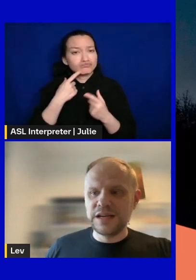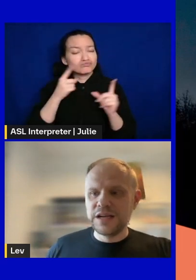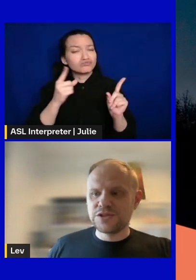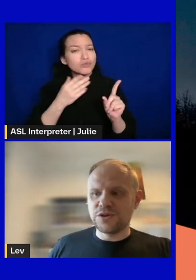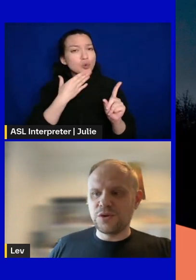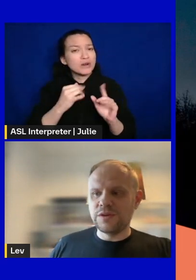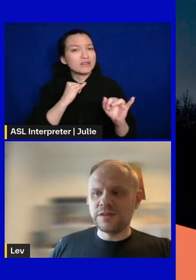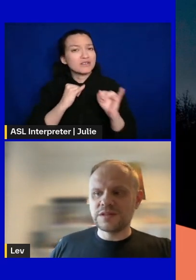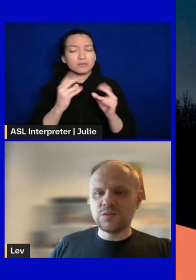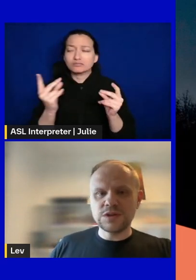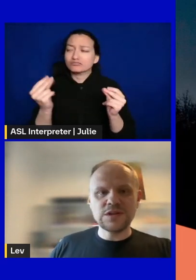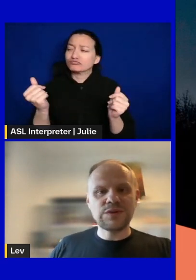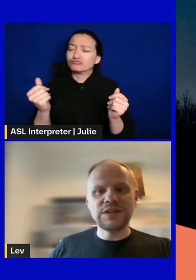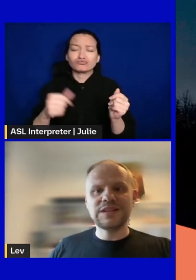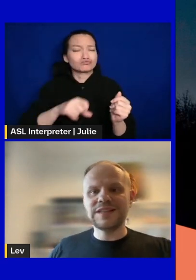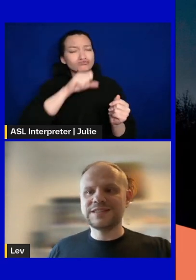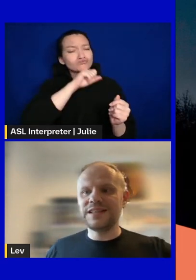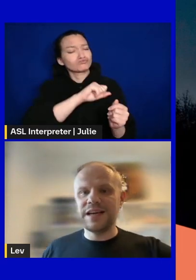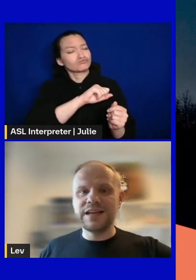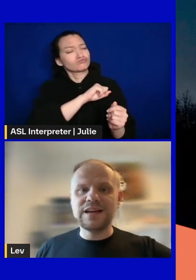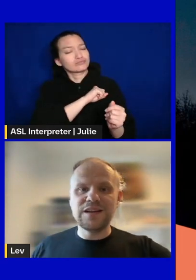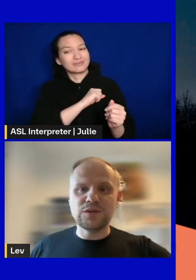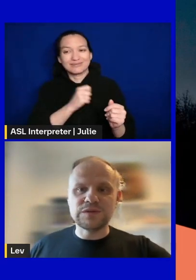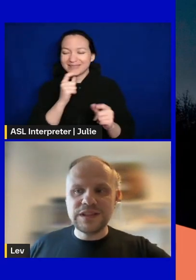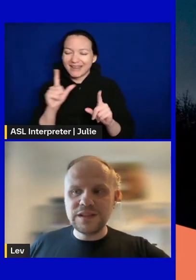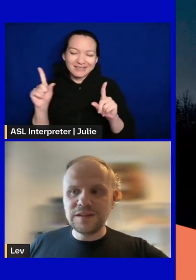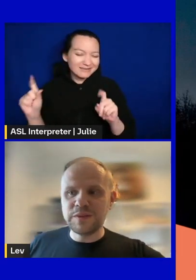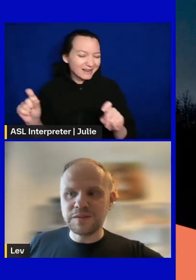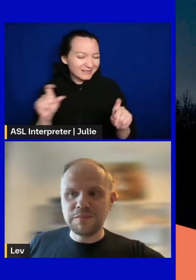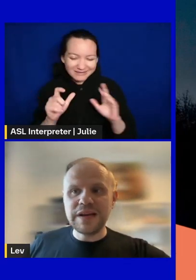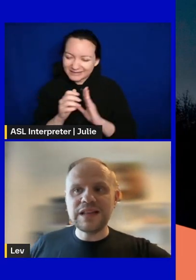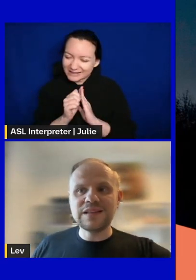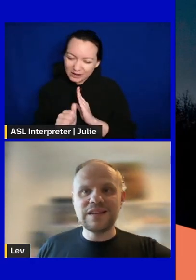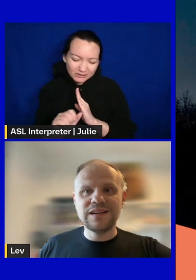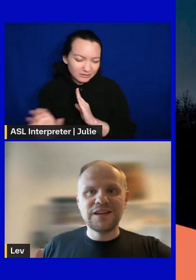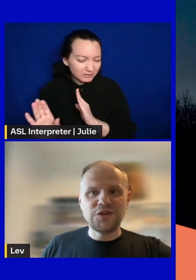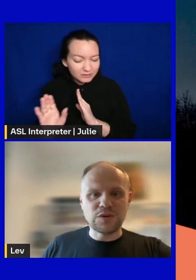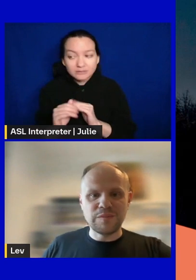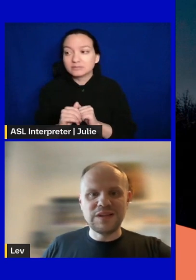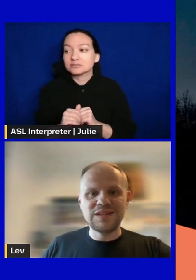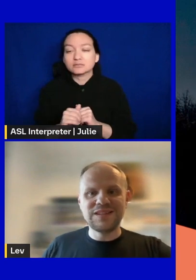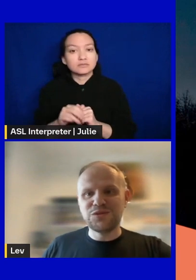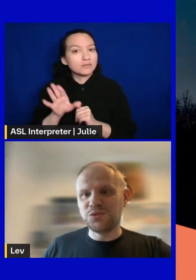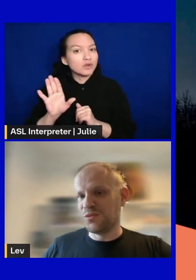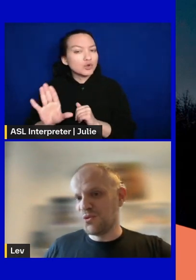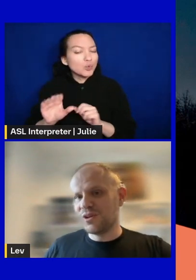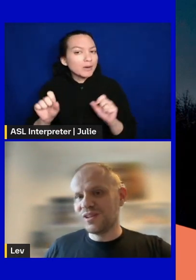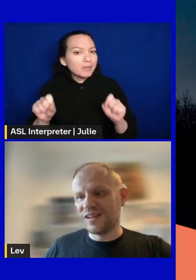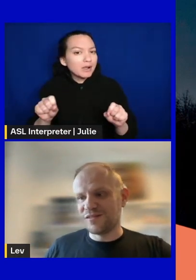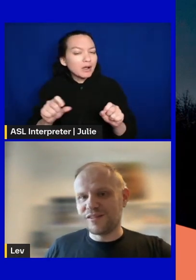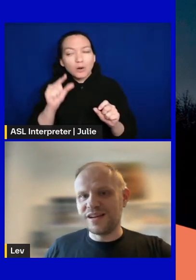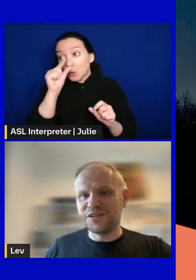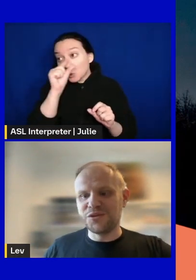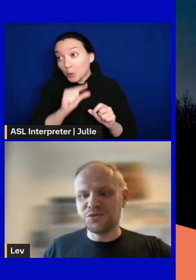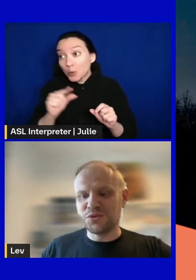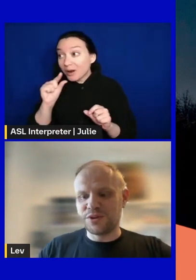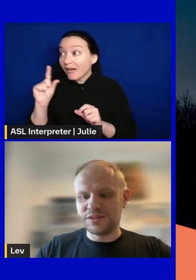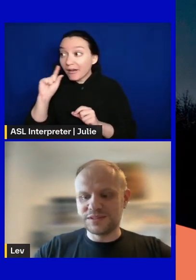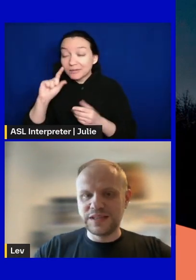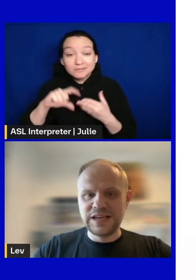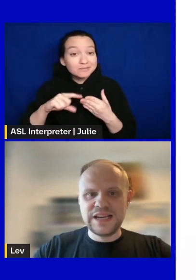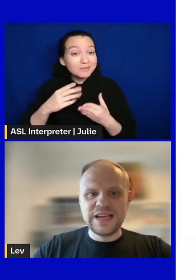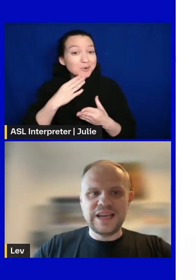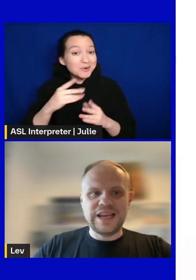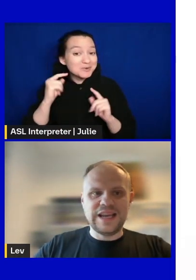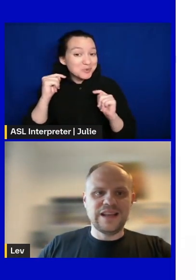fast. So this wasn't really testing any kind of skill, but mainly your ability to Google and find good